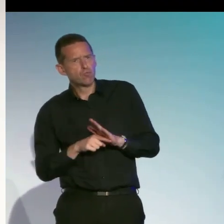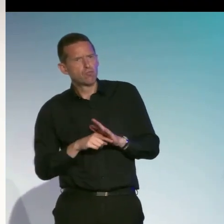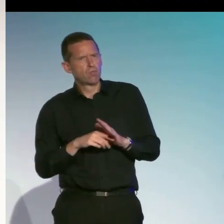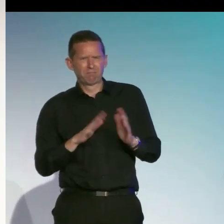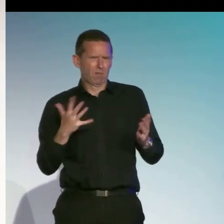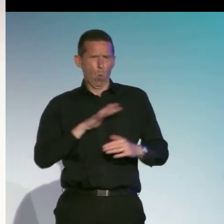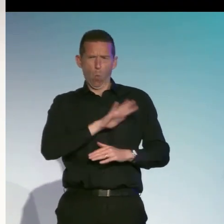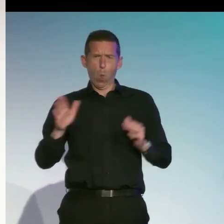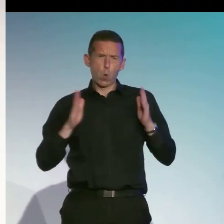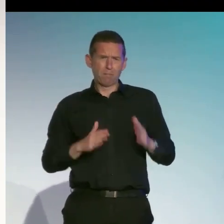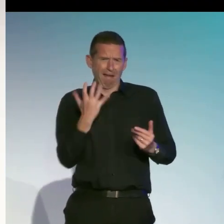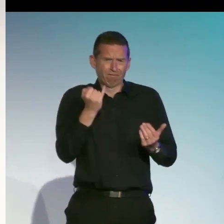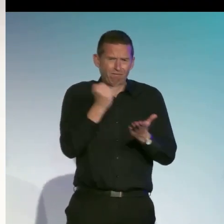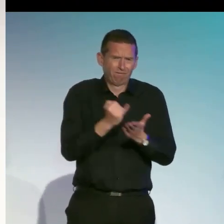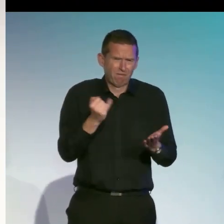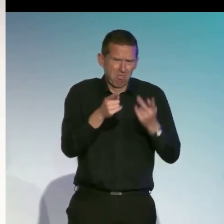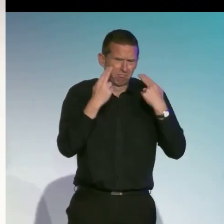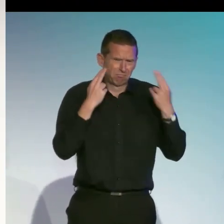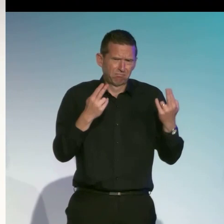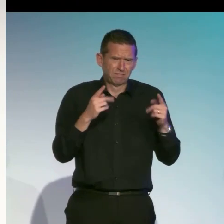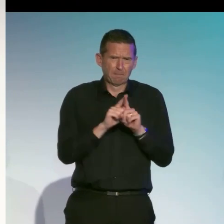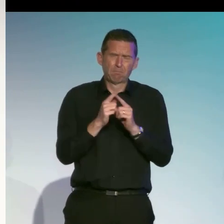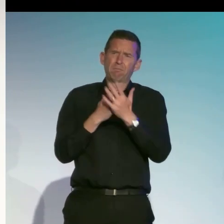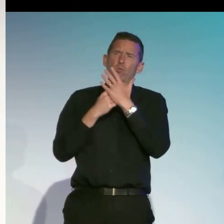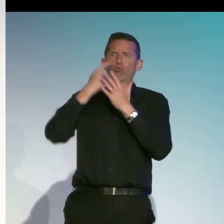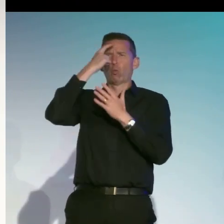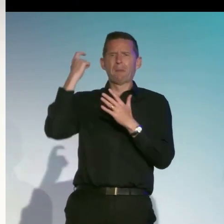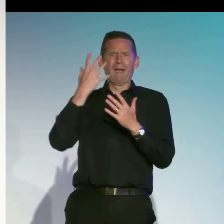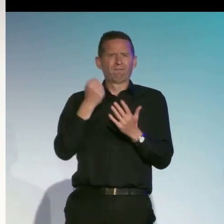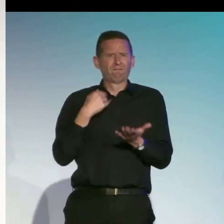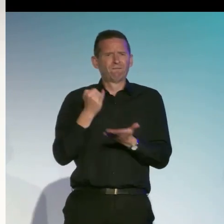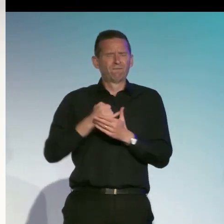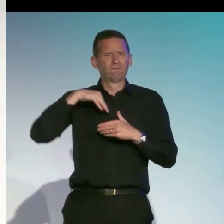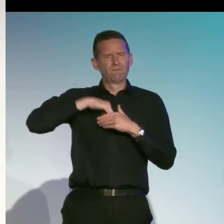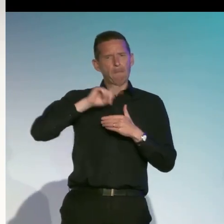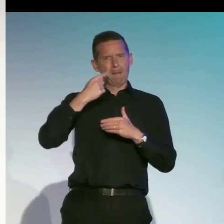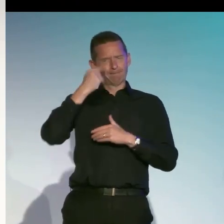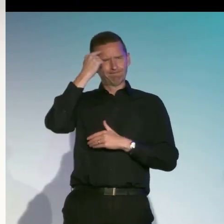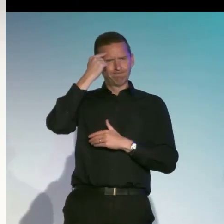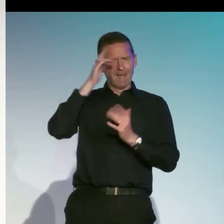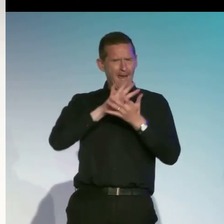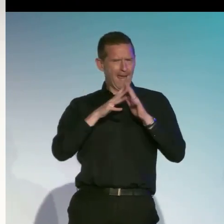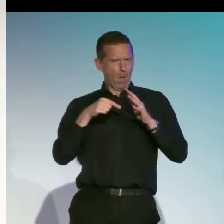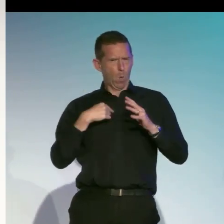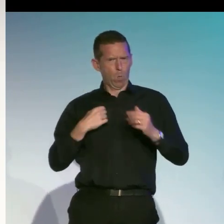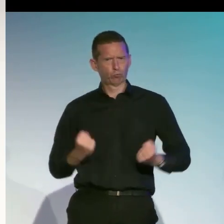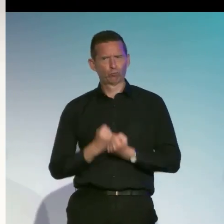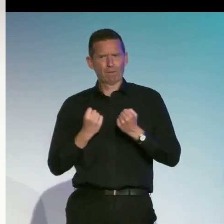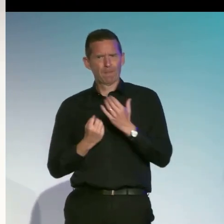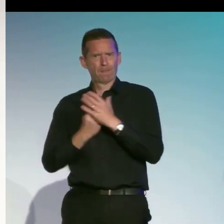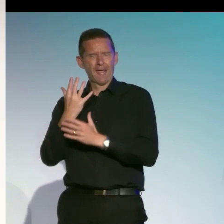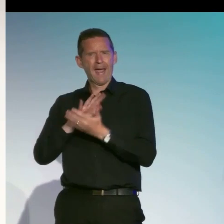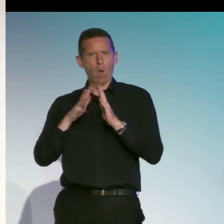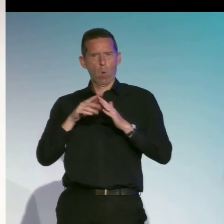are all flawed beings, and that's what trauma does to you. But it's also about how we derive strength and how we organize politically in